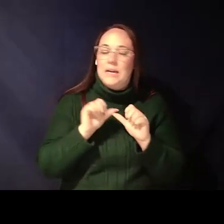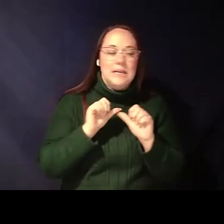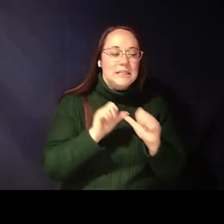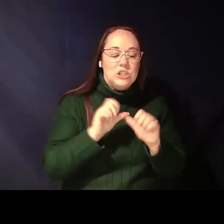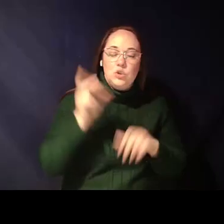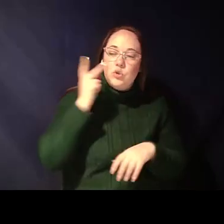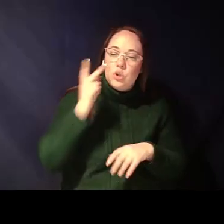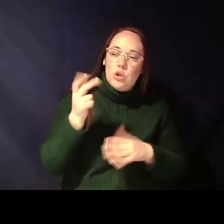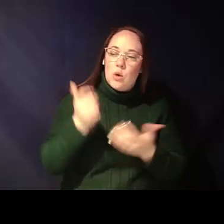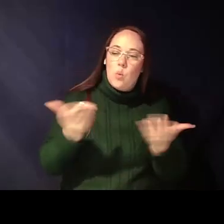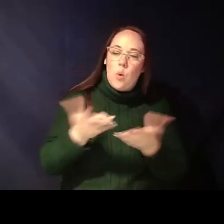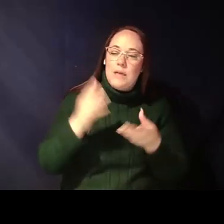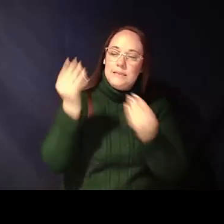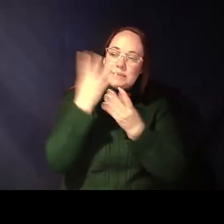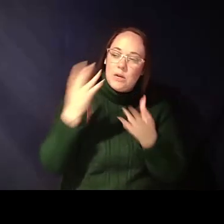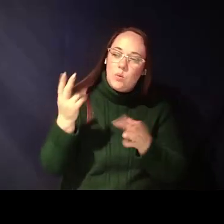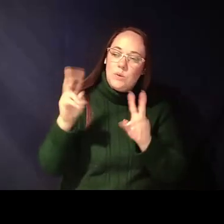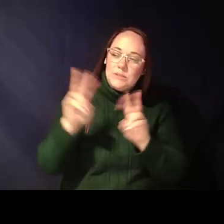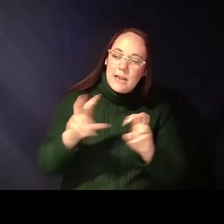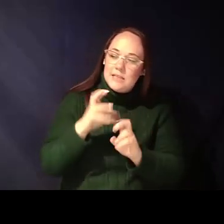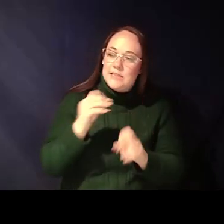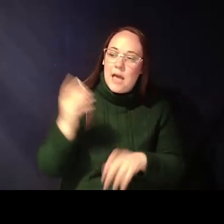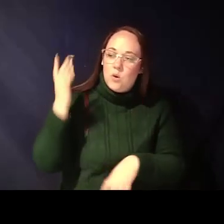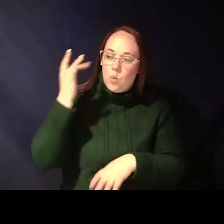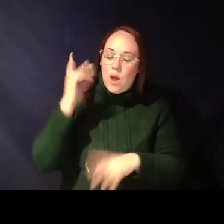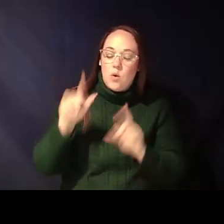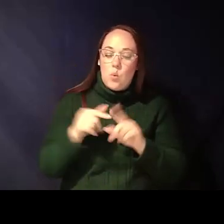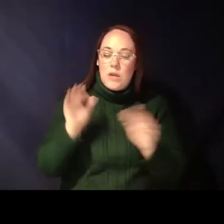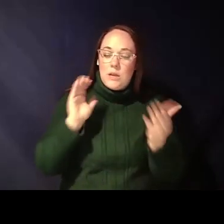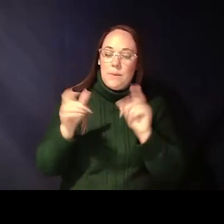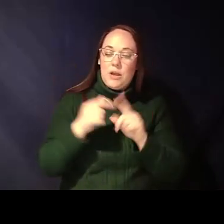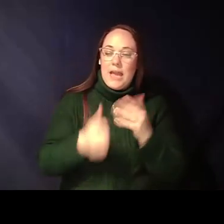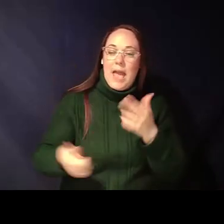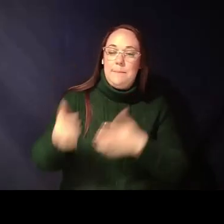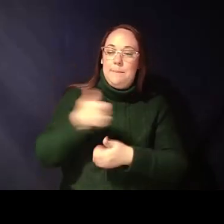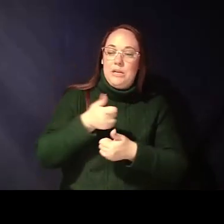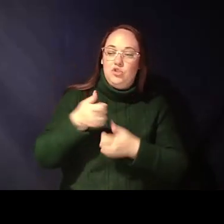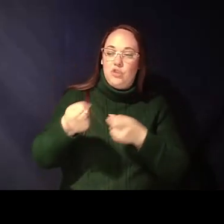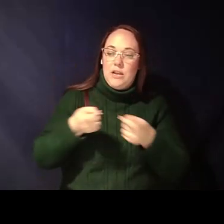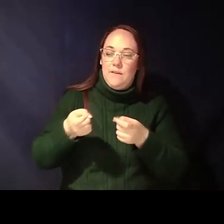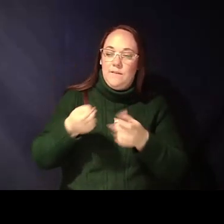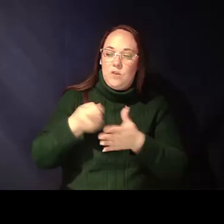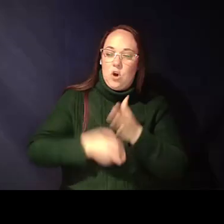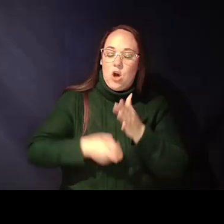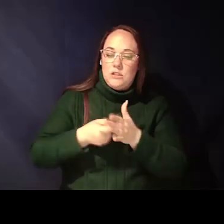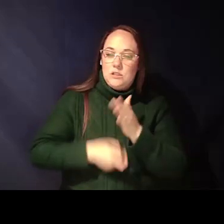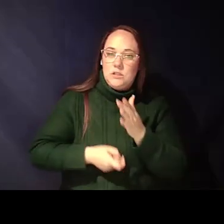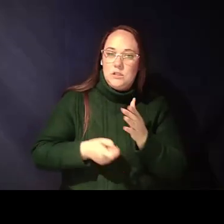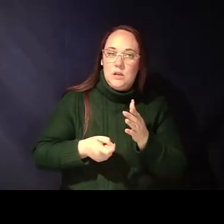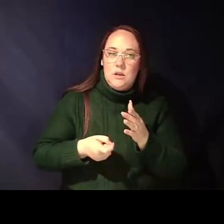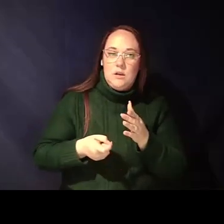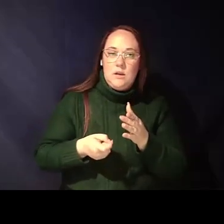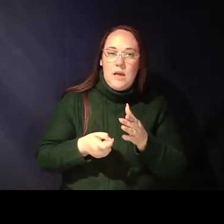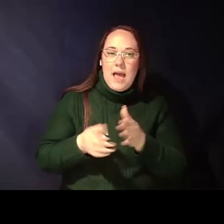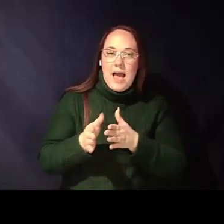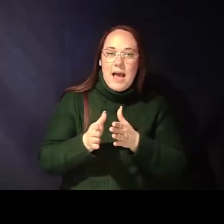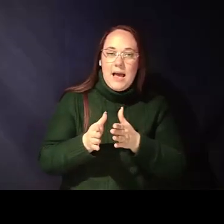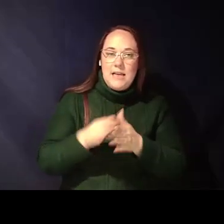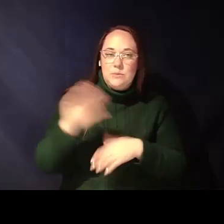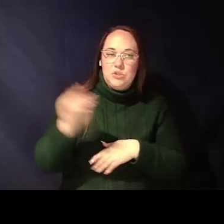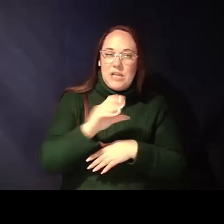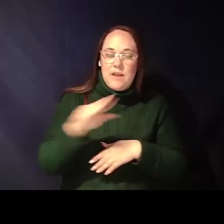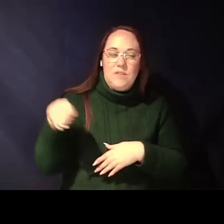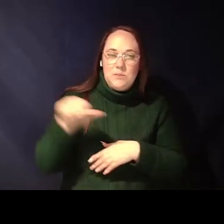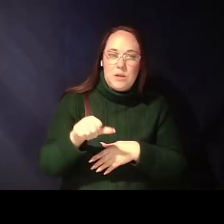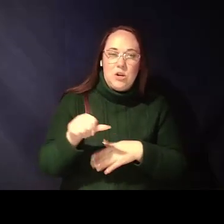was analyzed and some of the reason why. When comparing administrative costs as a percent of the spend, were the managed care states